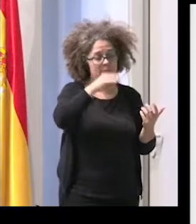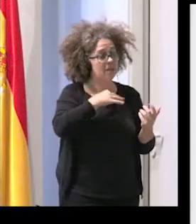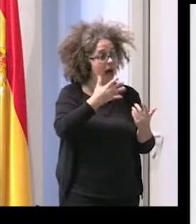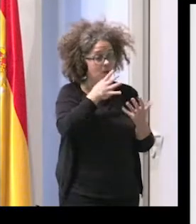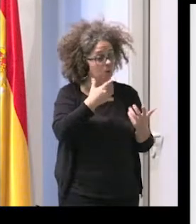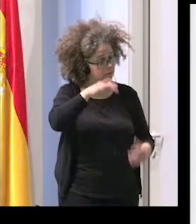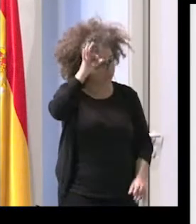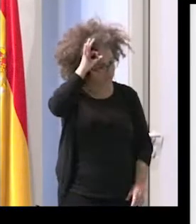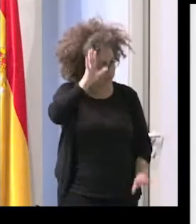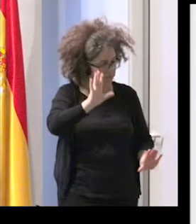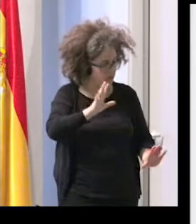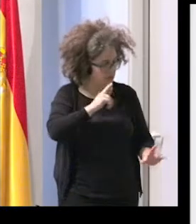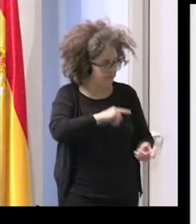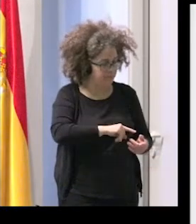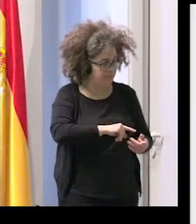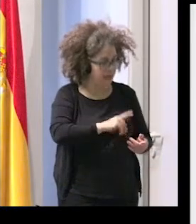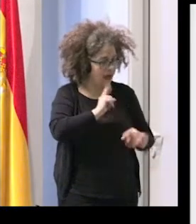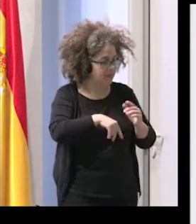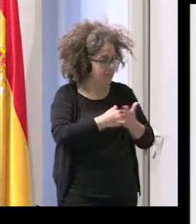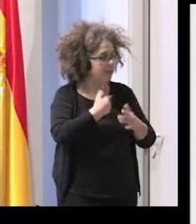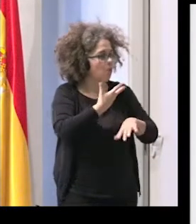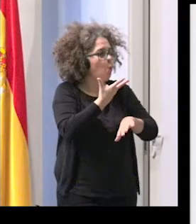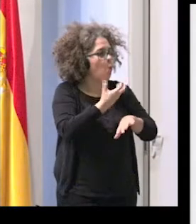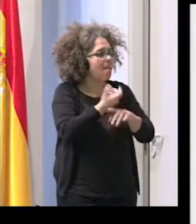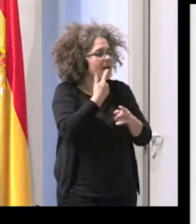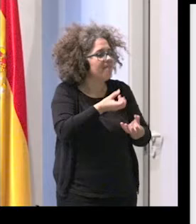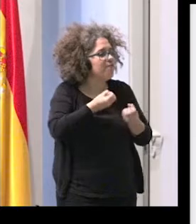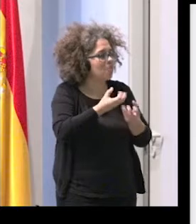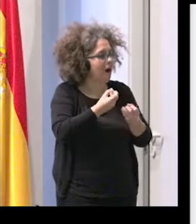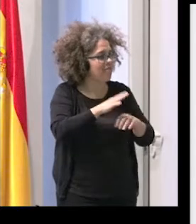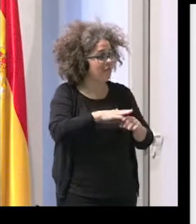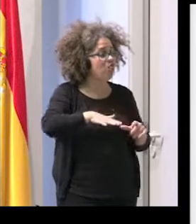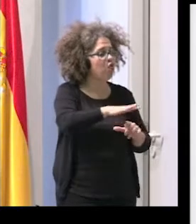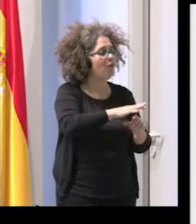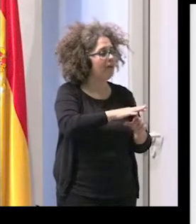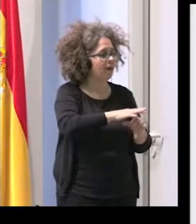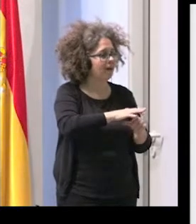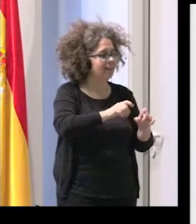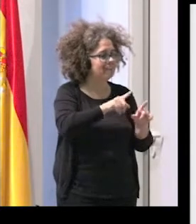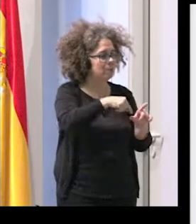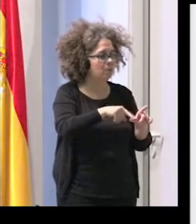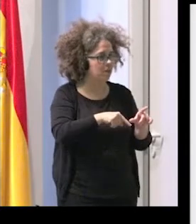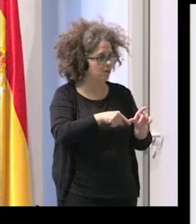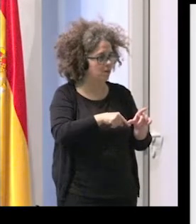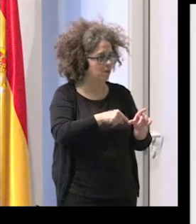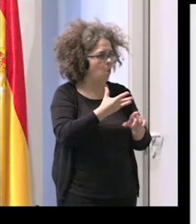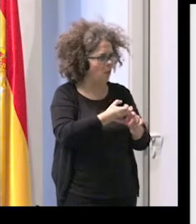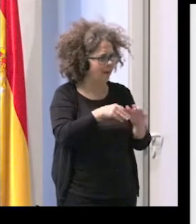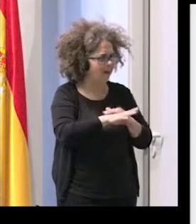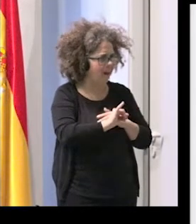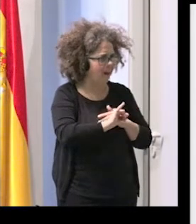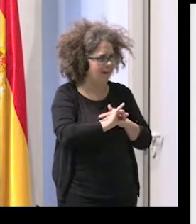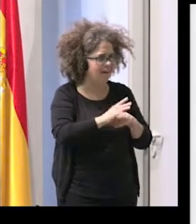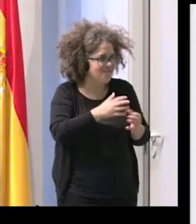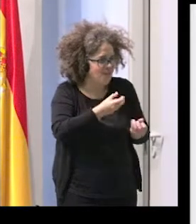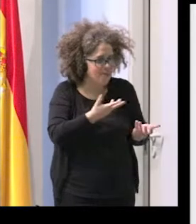their days. So if we look at our first 150 children who we gained this information